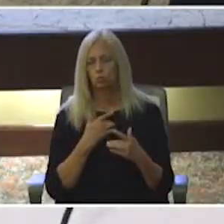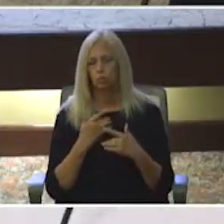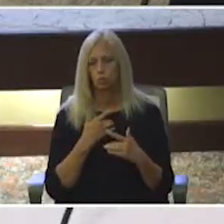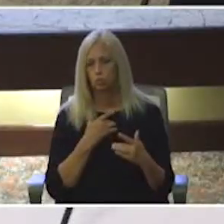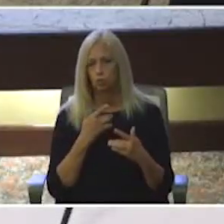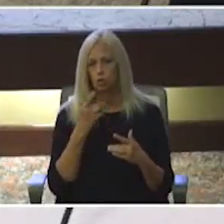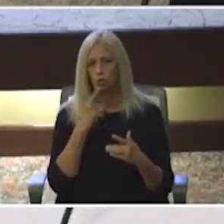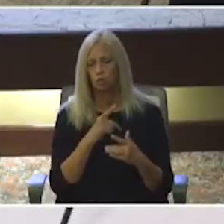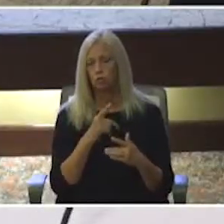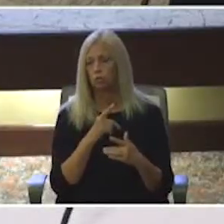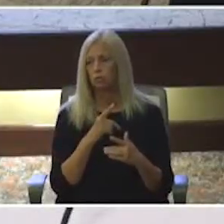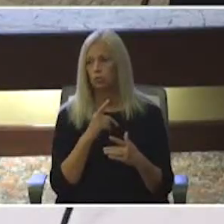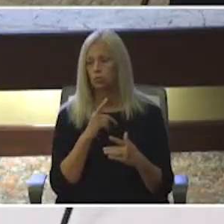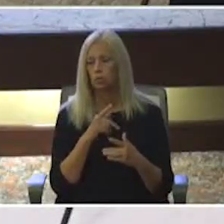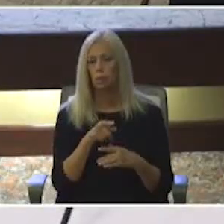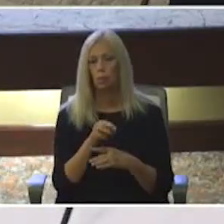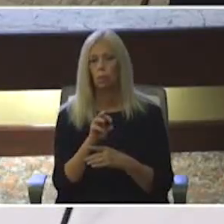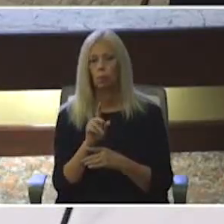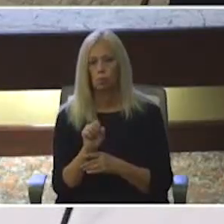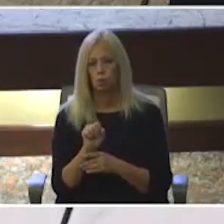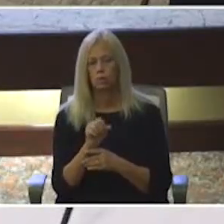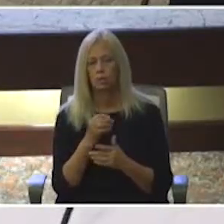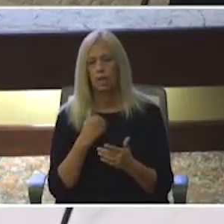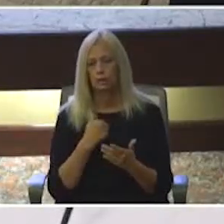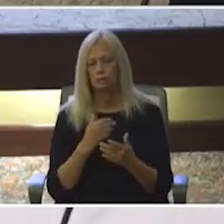it's functional. Okay.